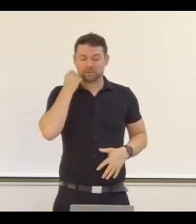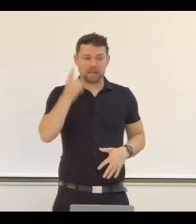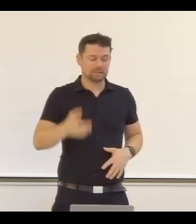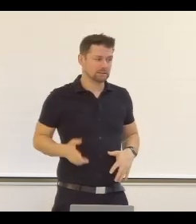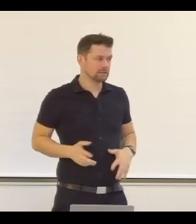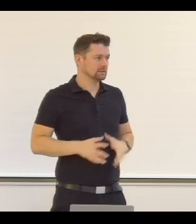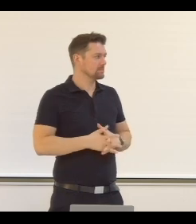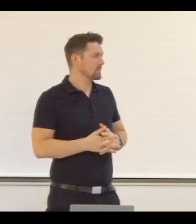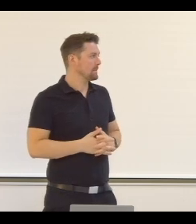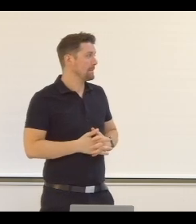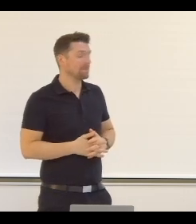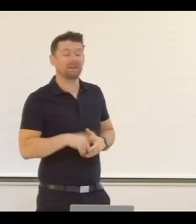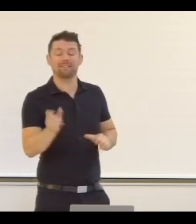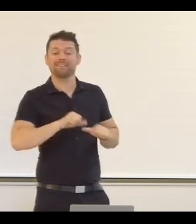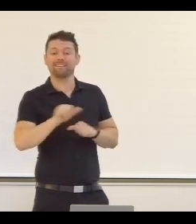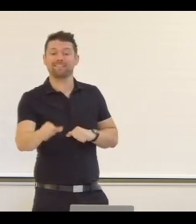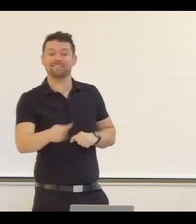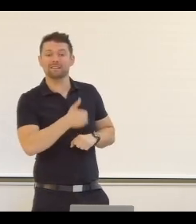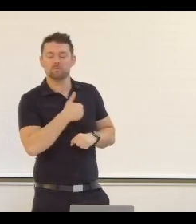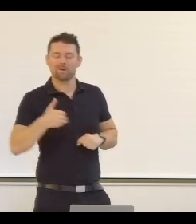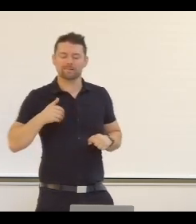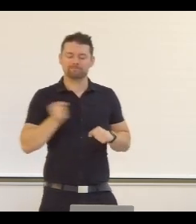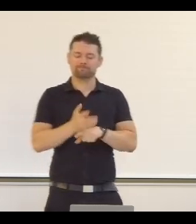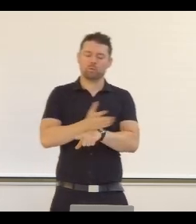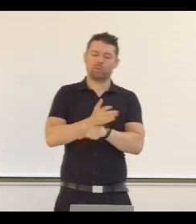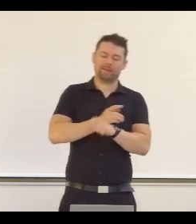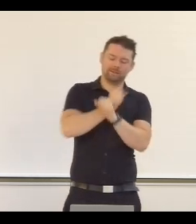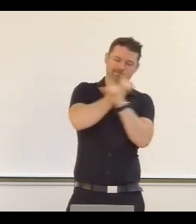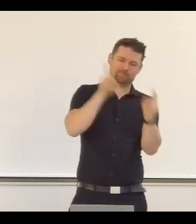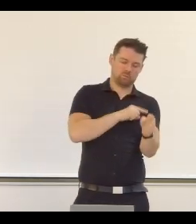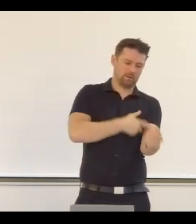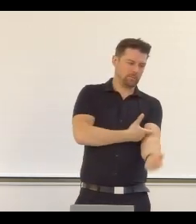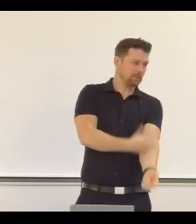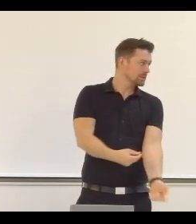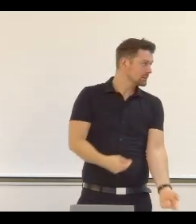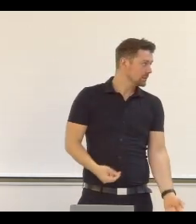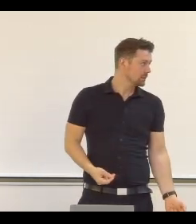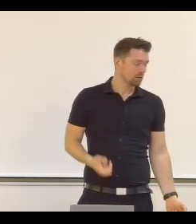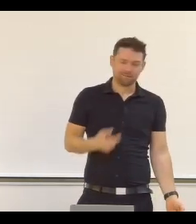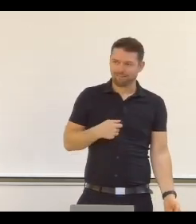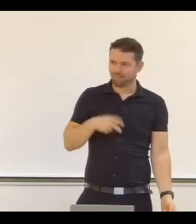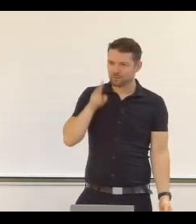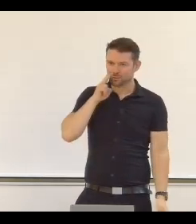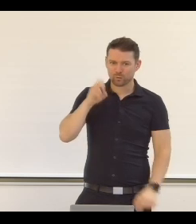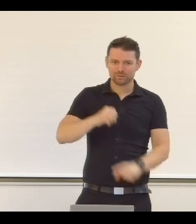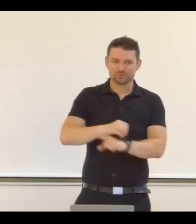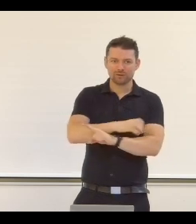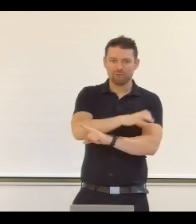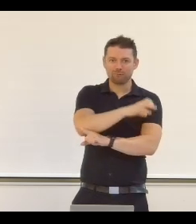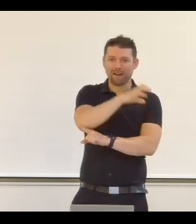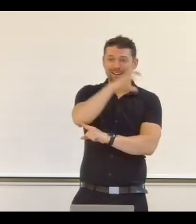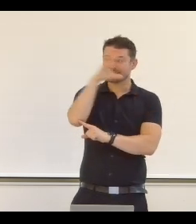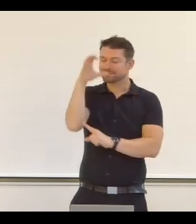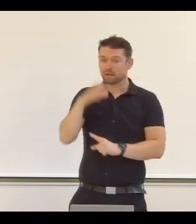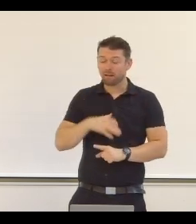still remember next morning we had to wake up early to do a blood draw, and I could see my first sunrise in almost in a